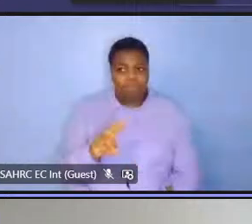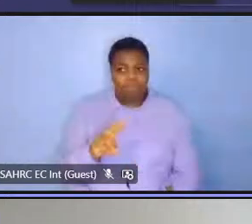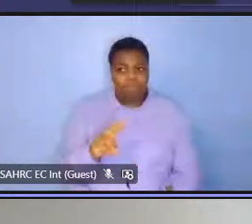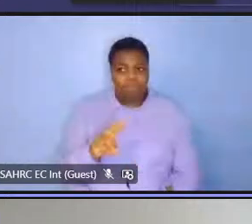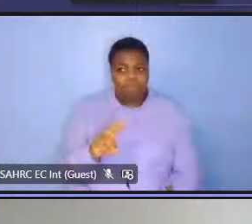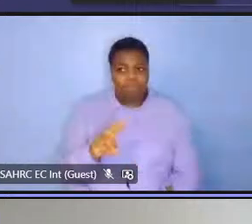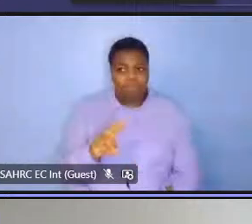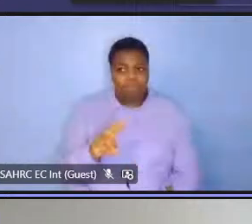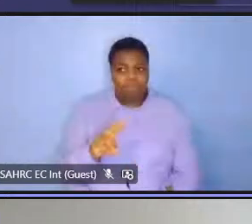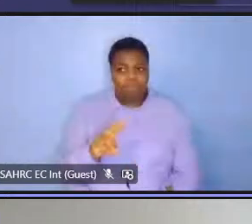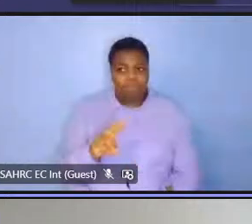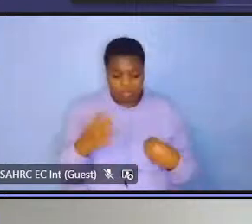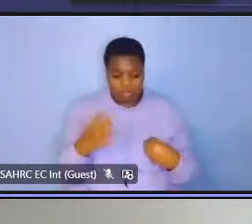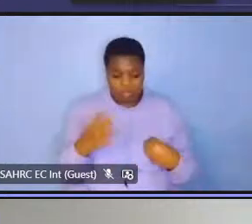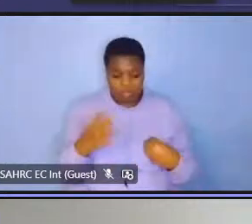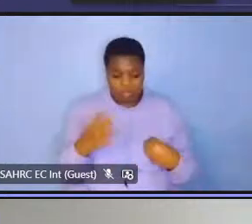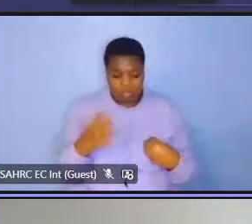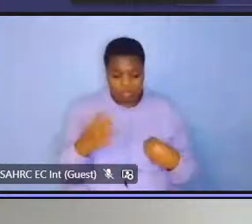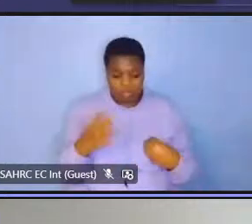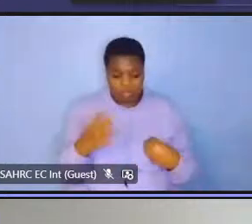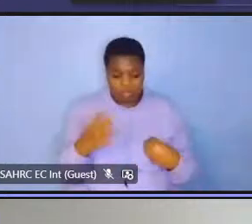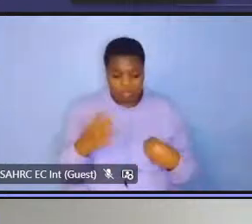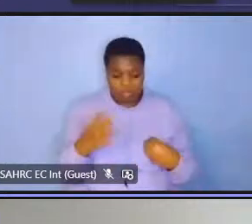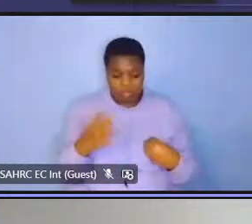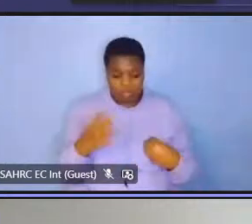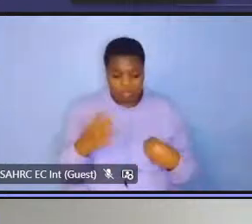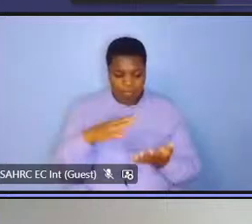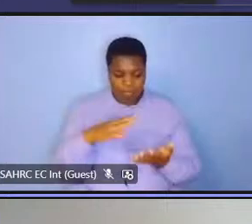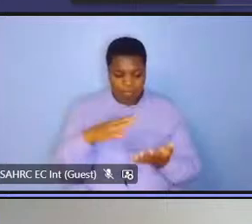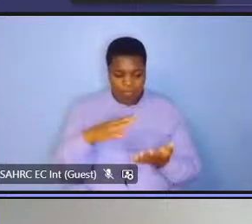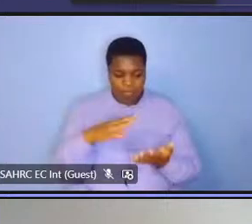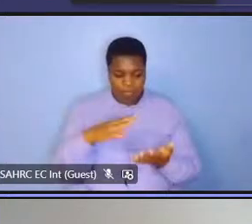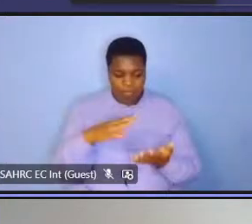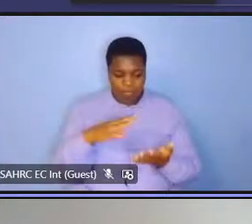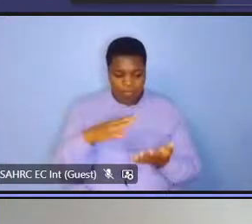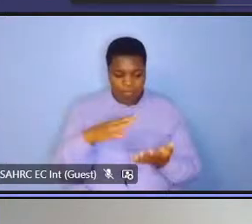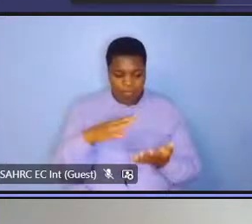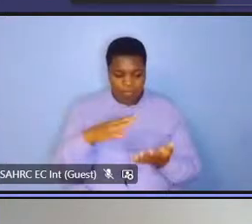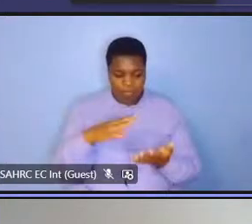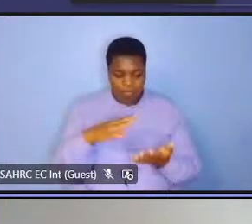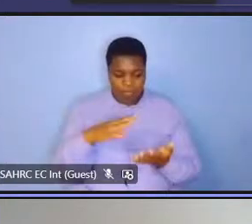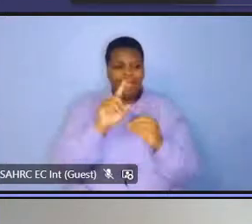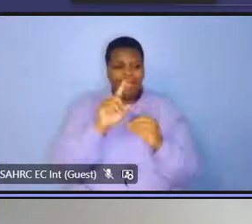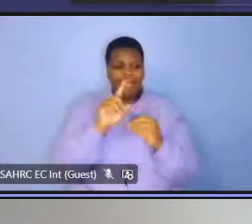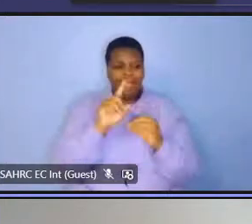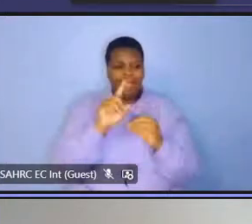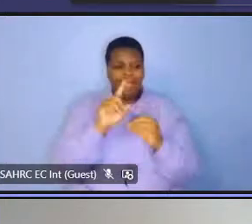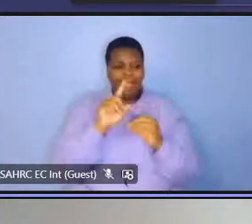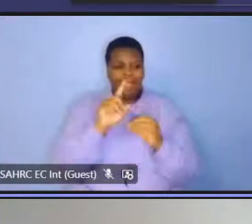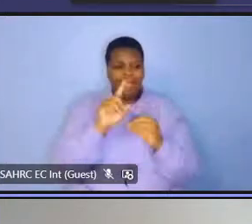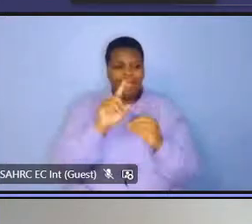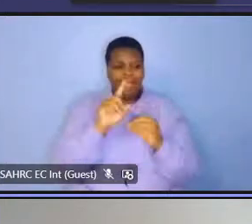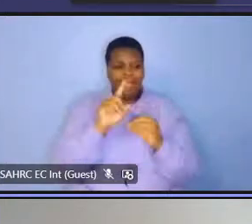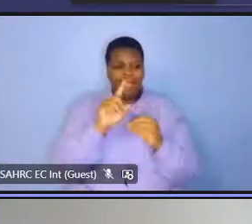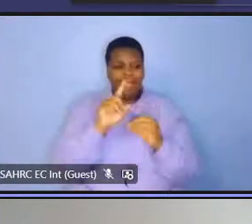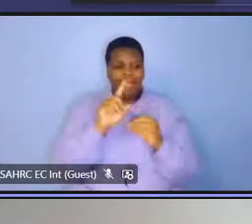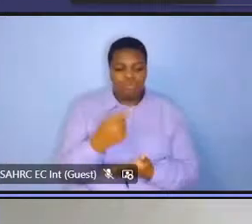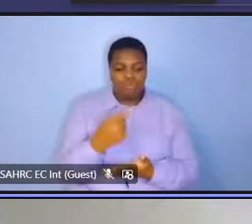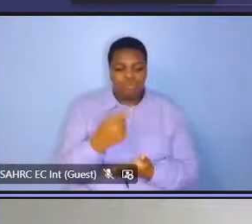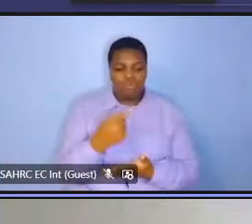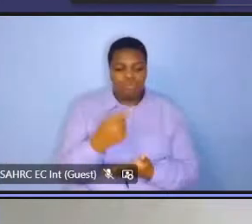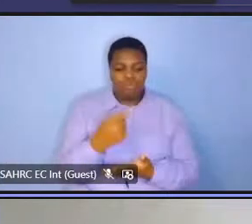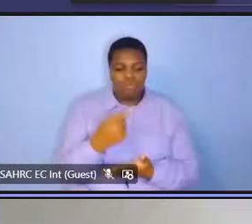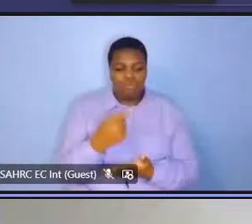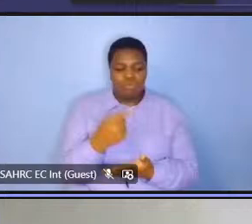adoption of a school uniform could promote school safety, improve discipline, and enhance the learning